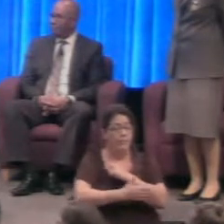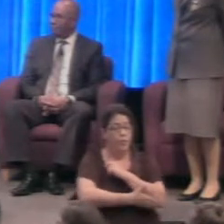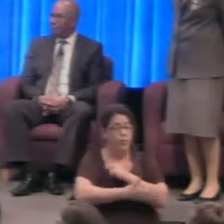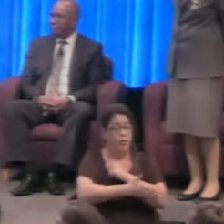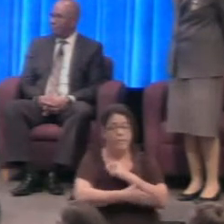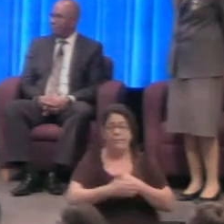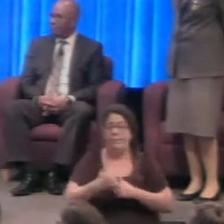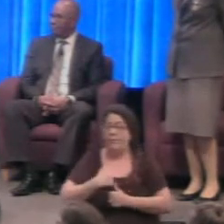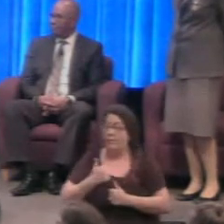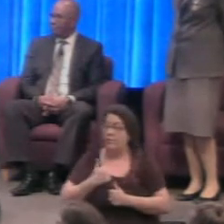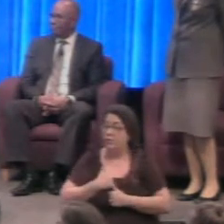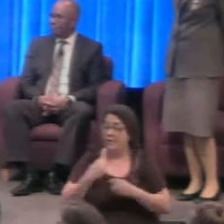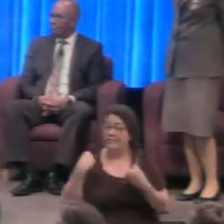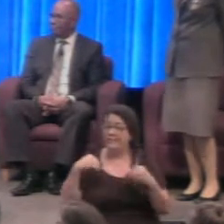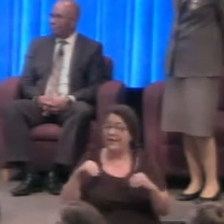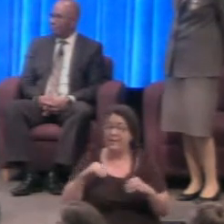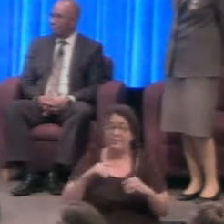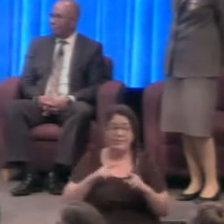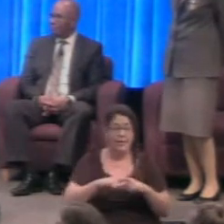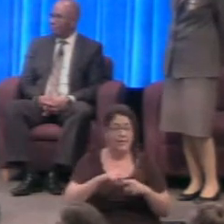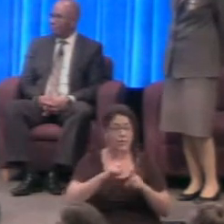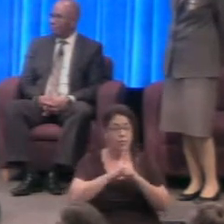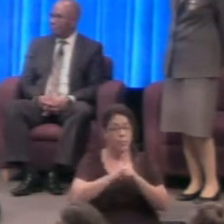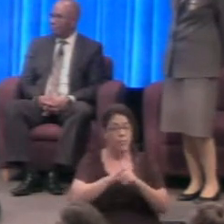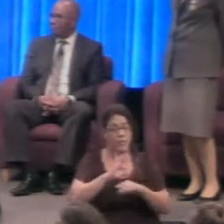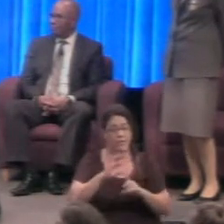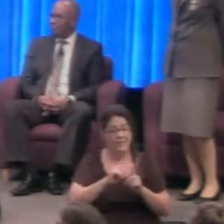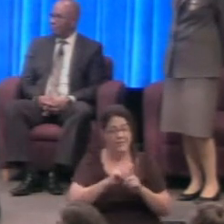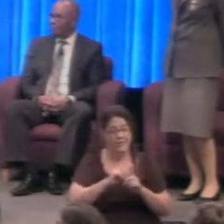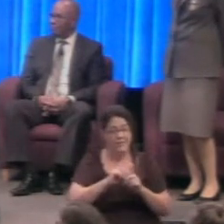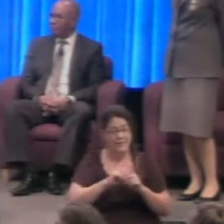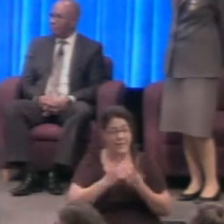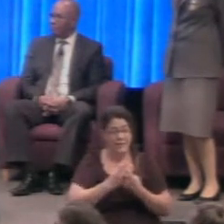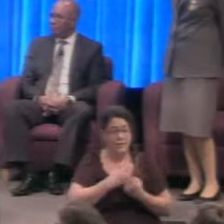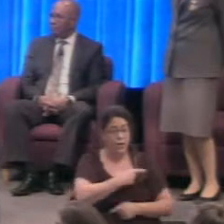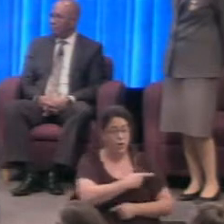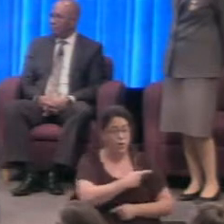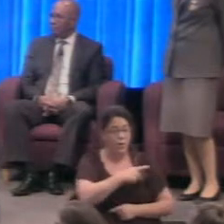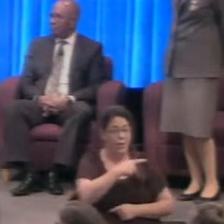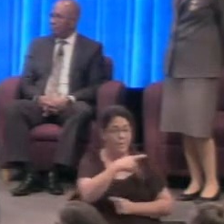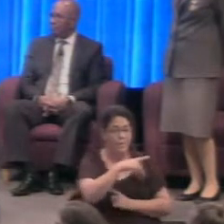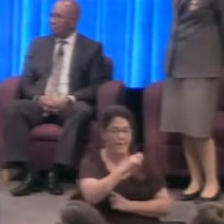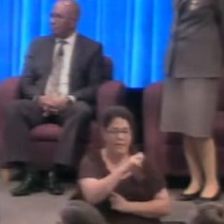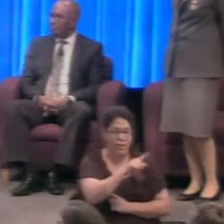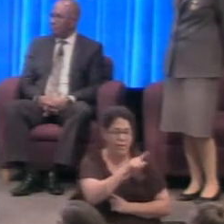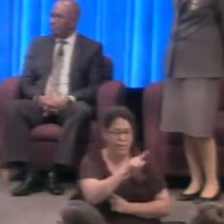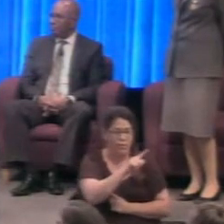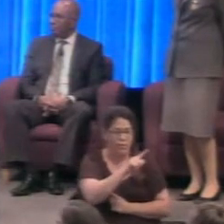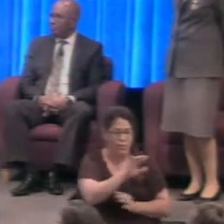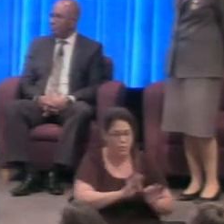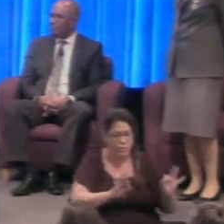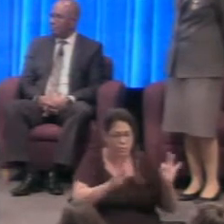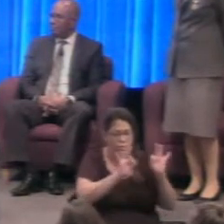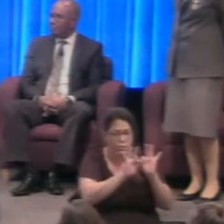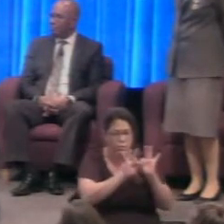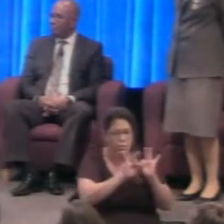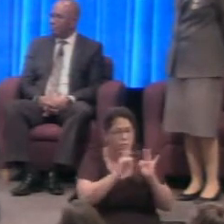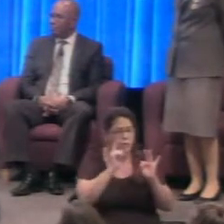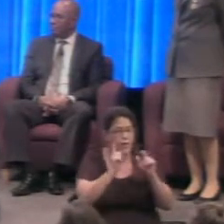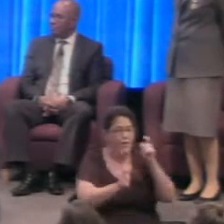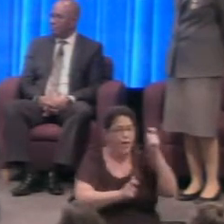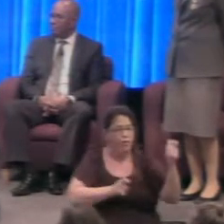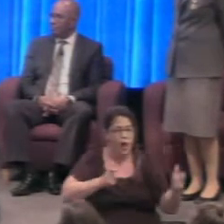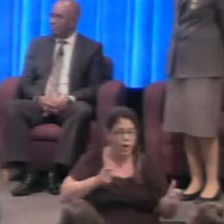in the Department of Defense. Janet Miller, I'm going to say that again. You were pivotal for the largest foreign military